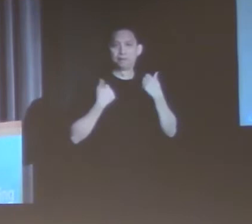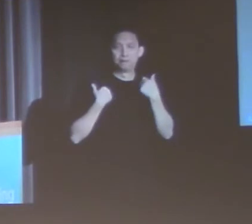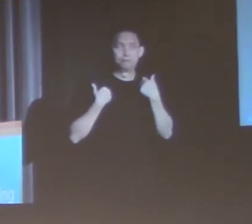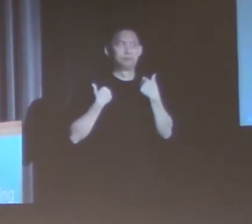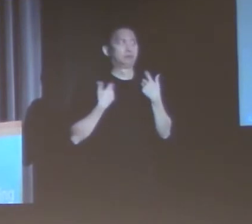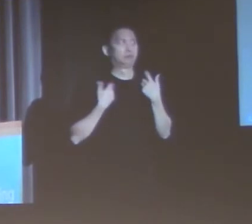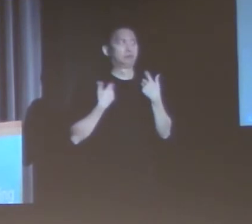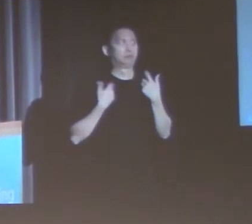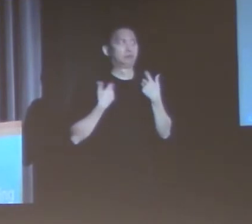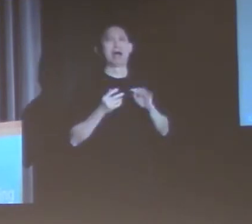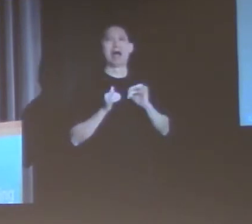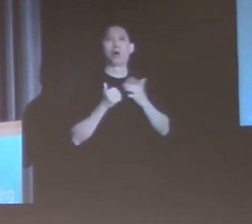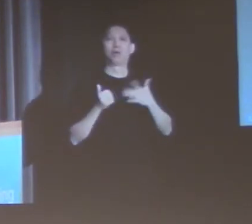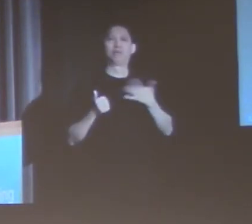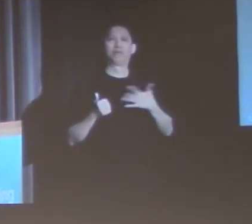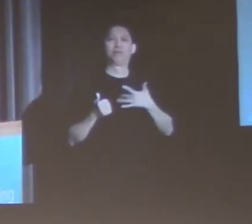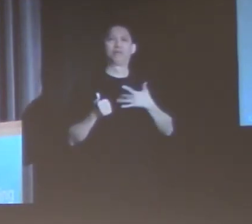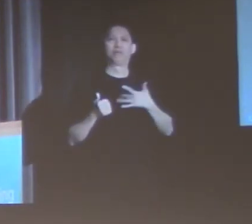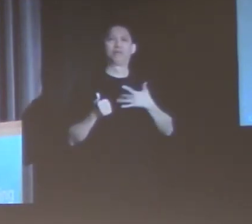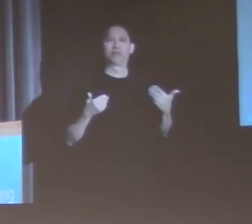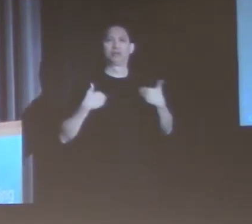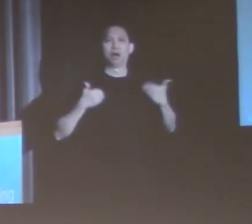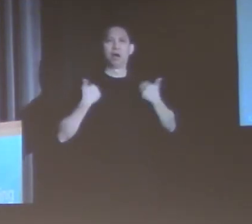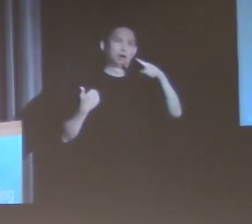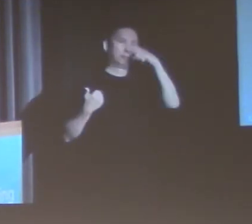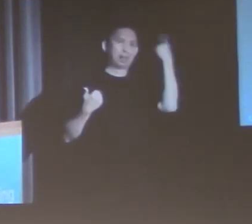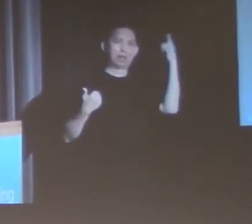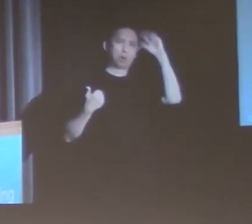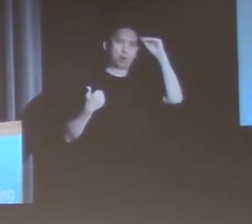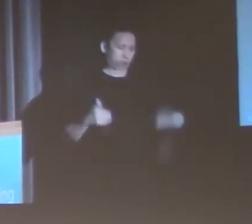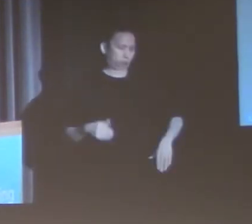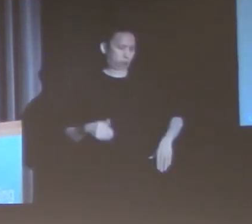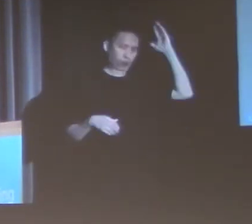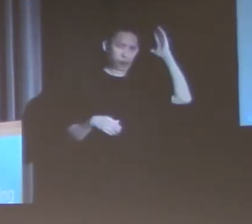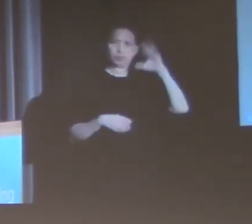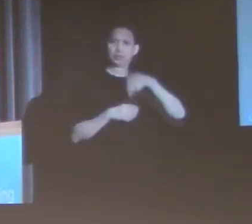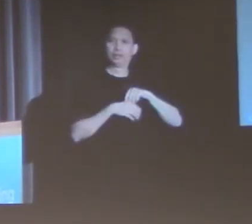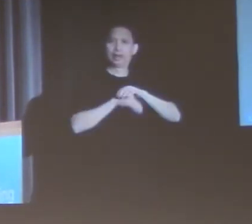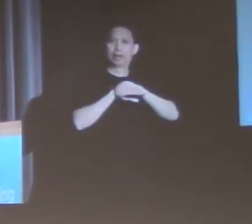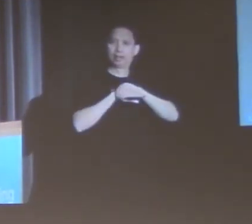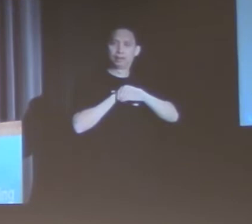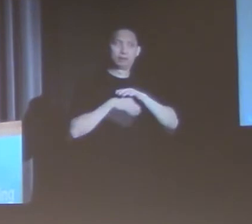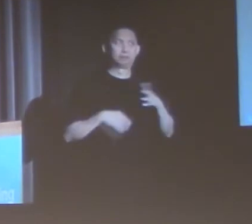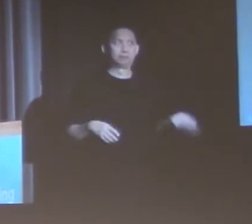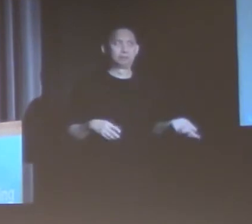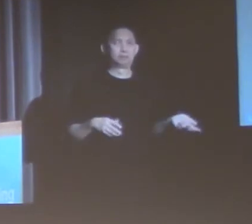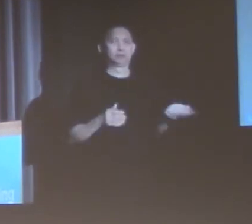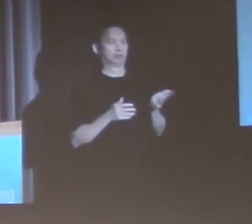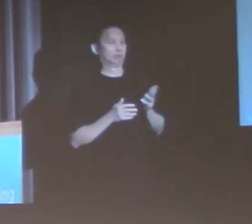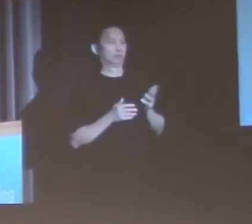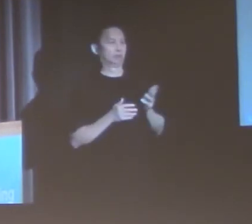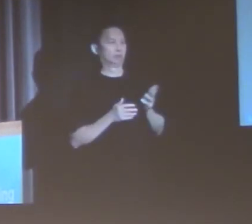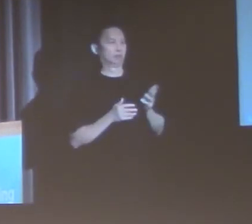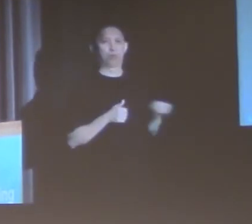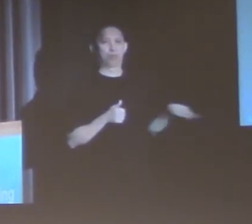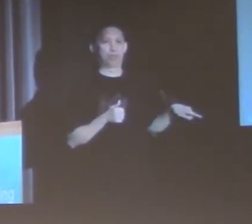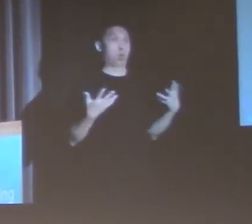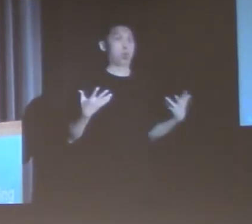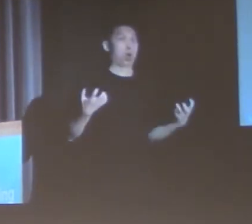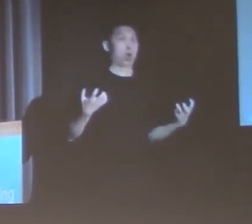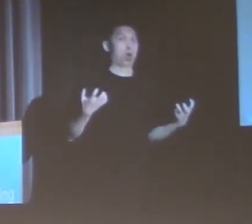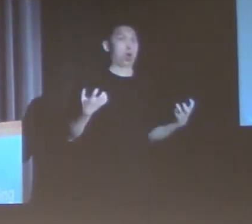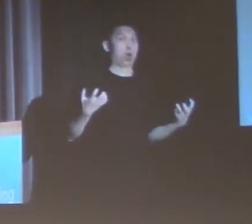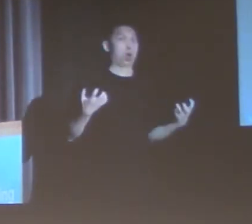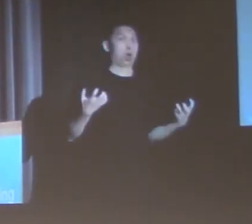black person in England, how much they just all needed and wanted stuff, none of which they could get. There was no